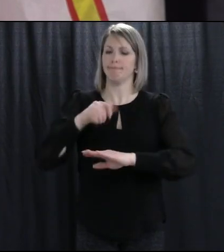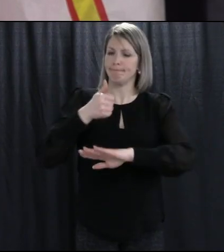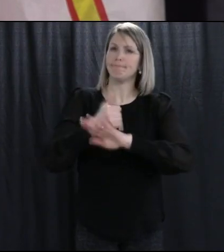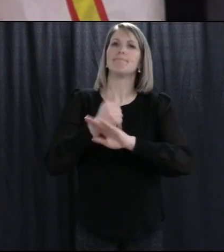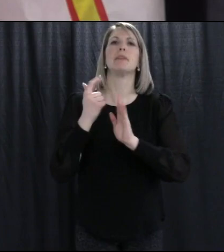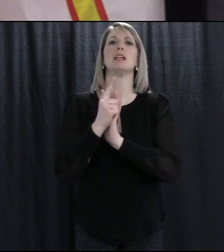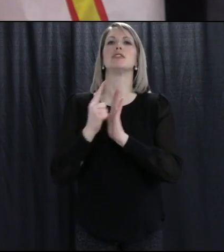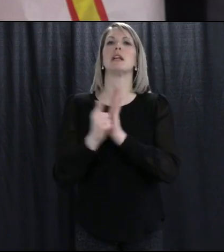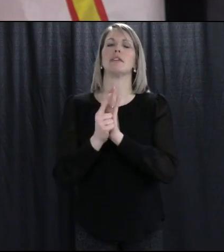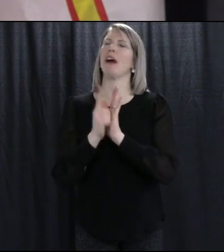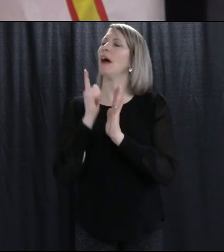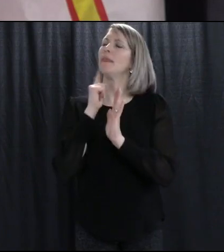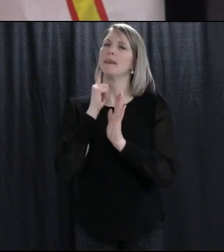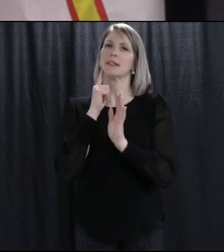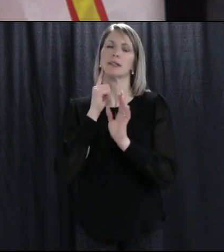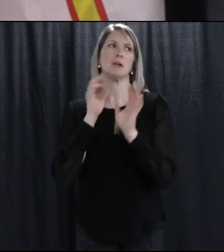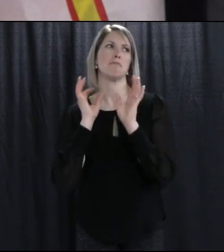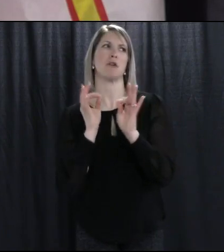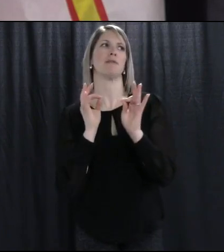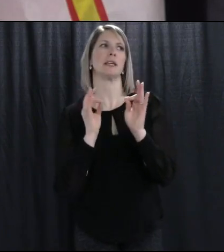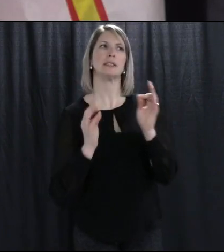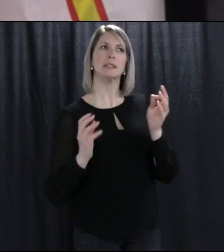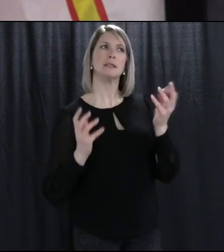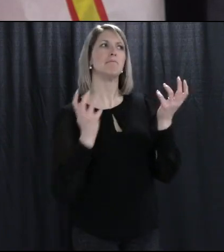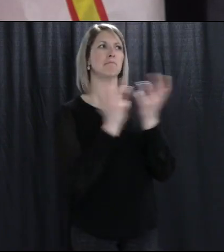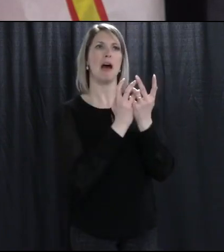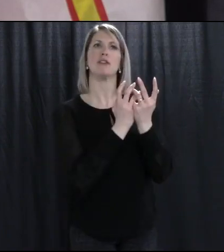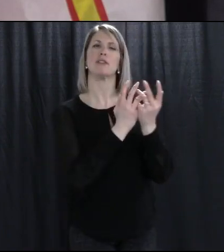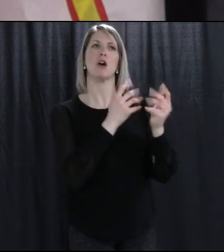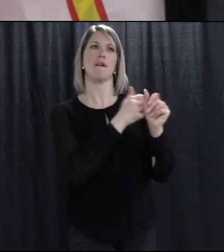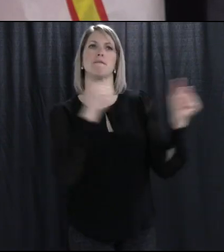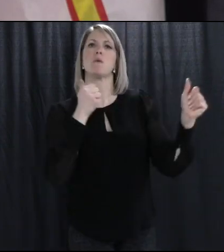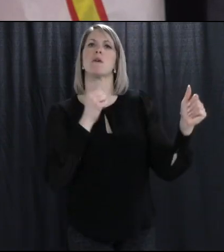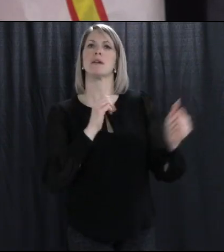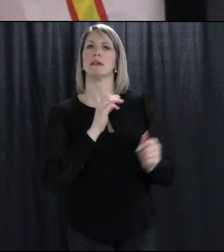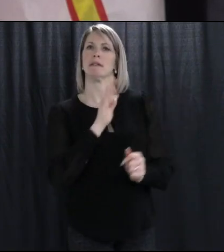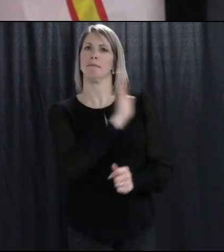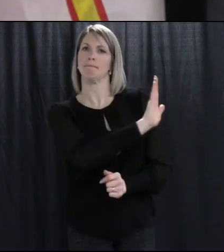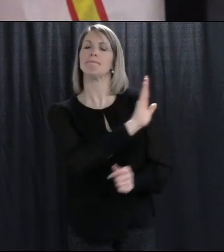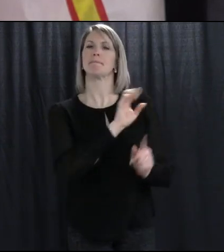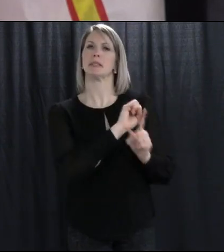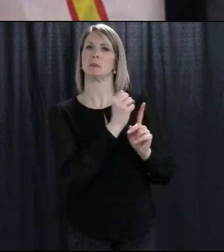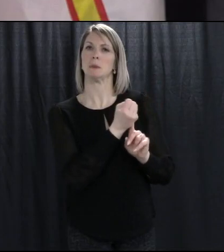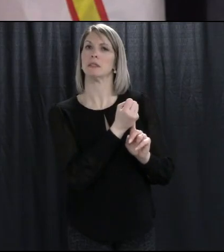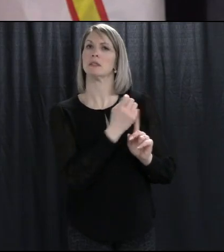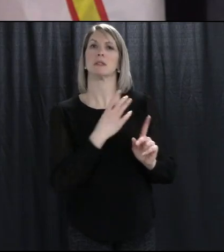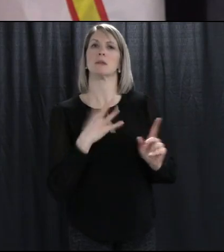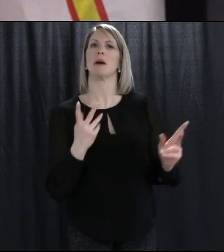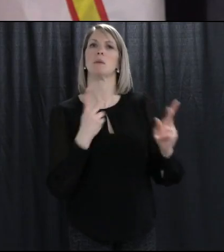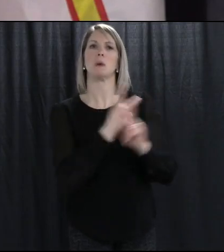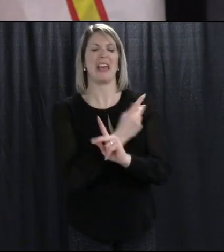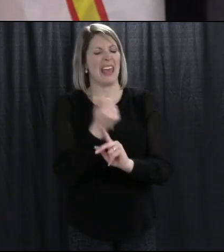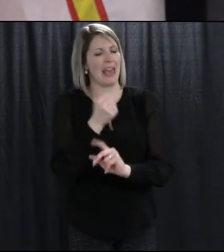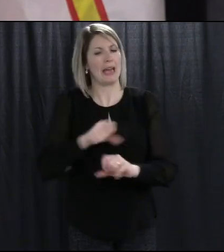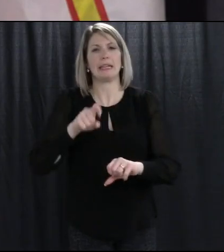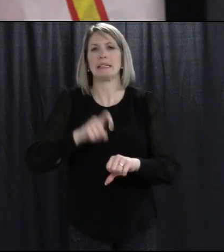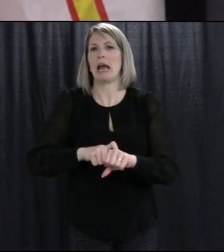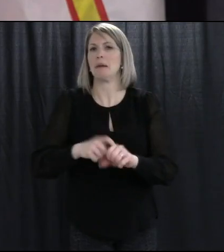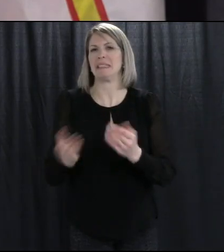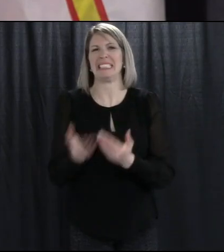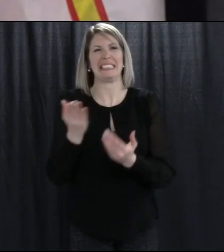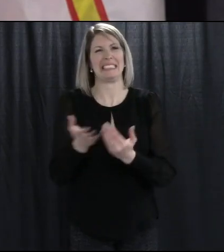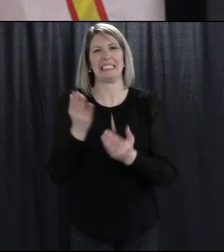doing, is really in line with contain, delay, realizing that at any time you could see a spike